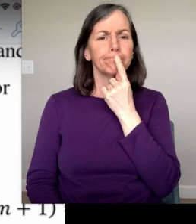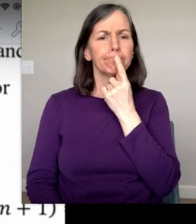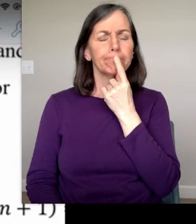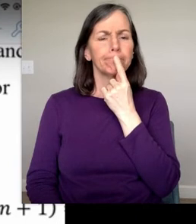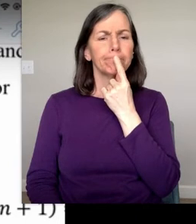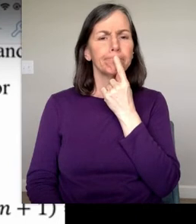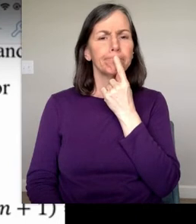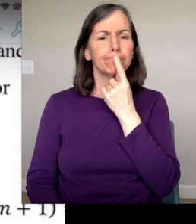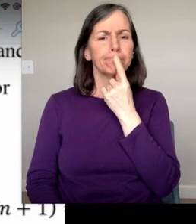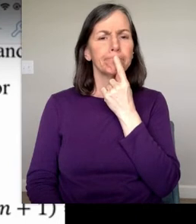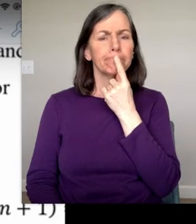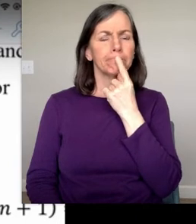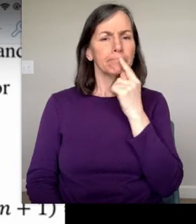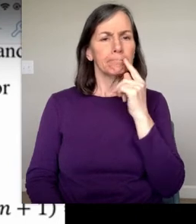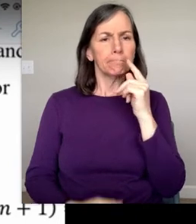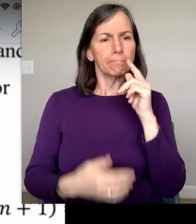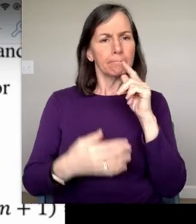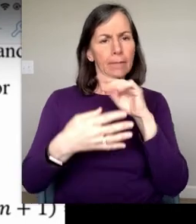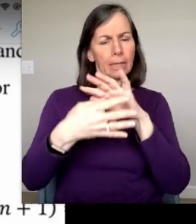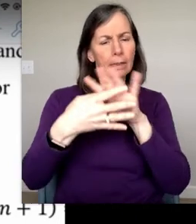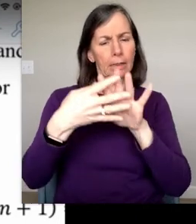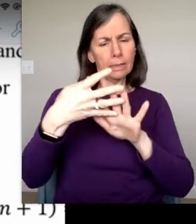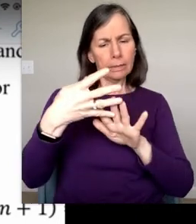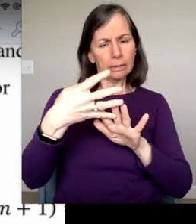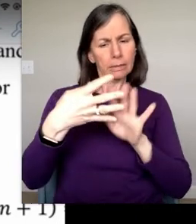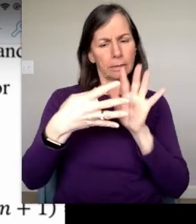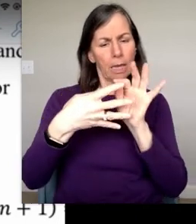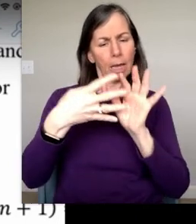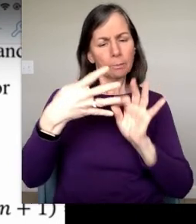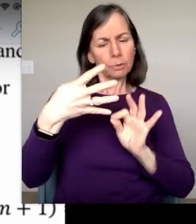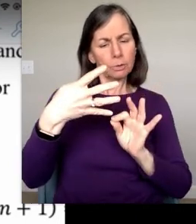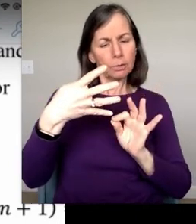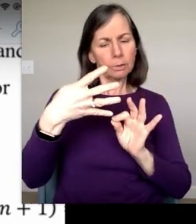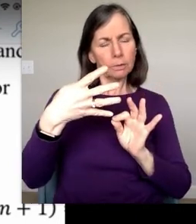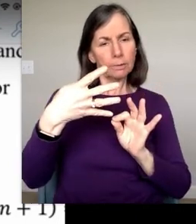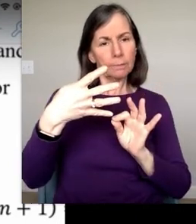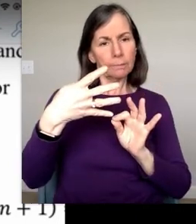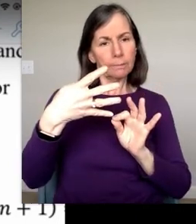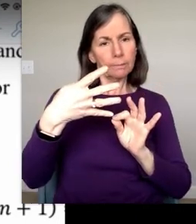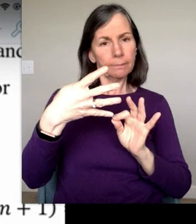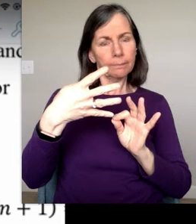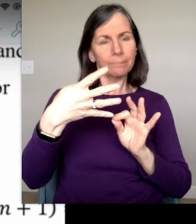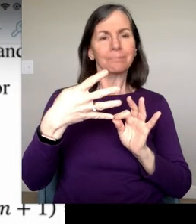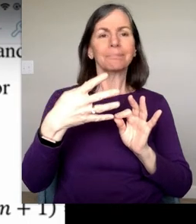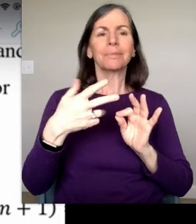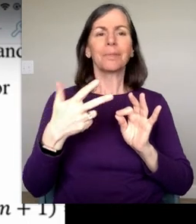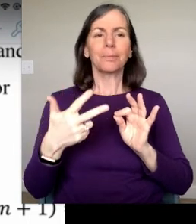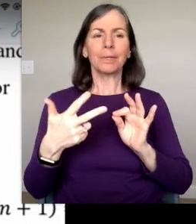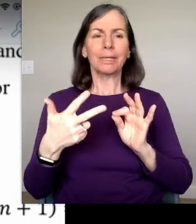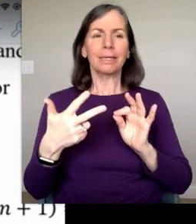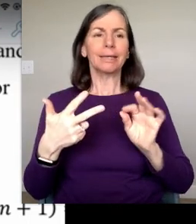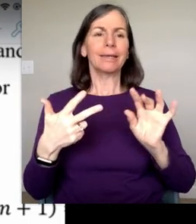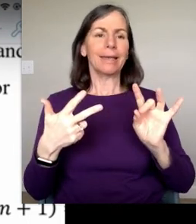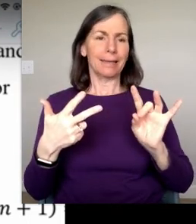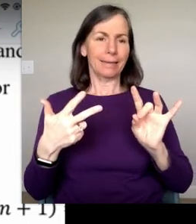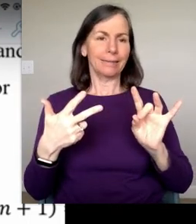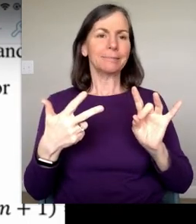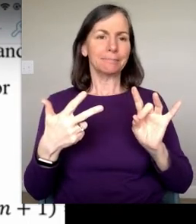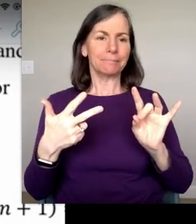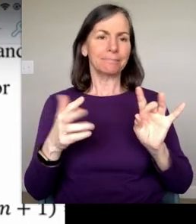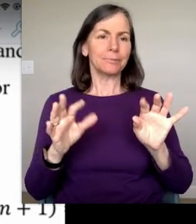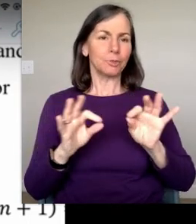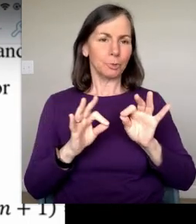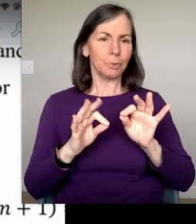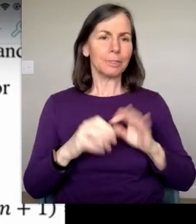Looking at that list, we need to use 3 and 8. And we're